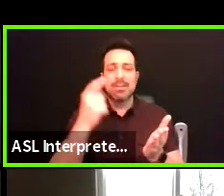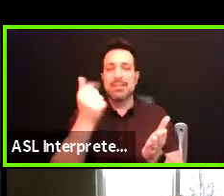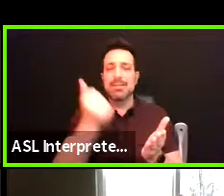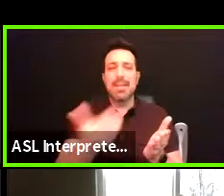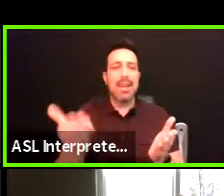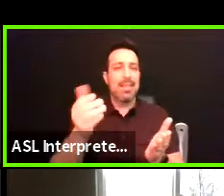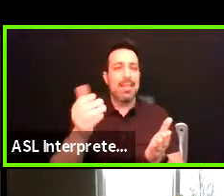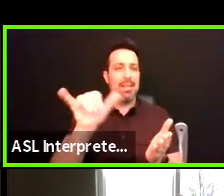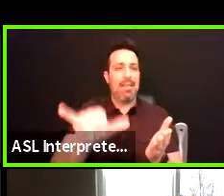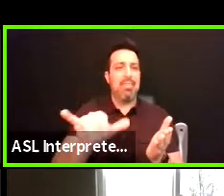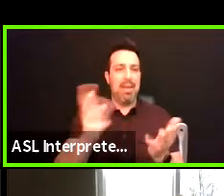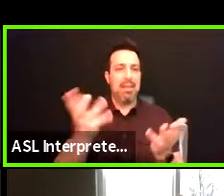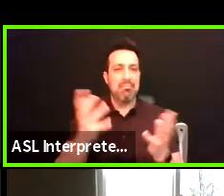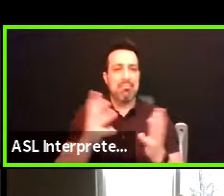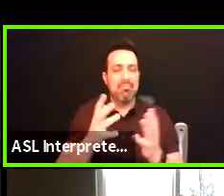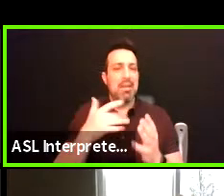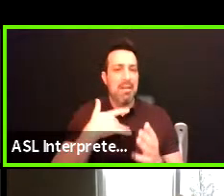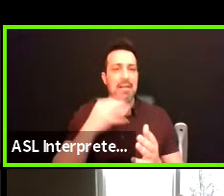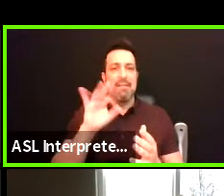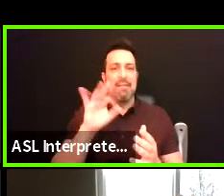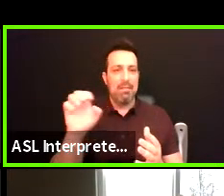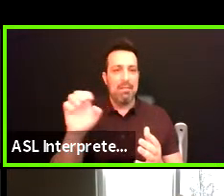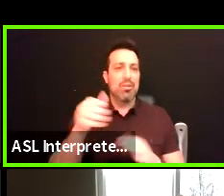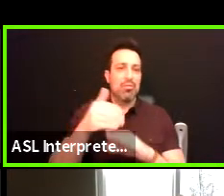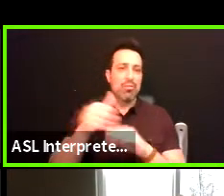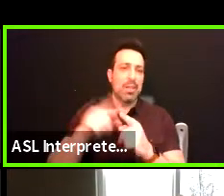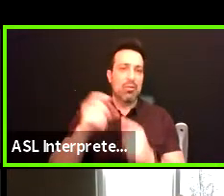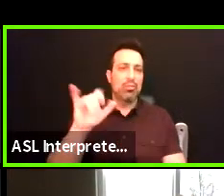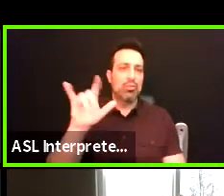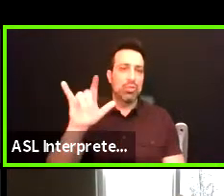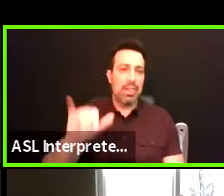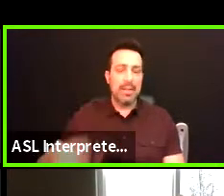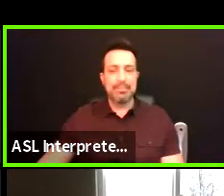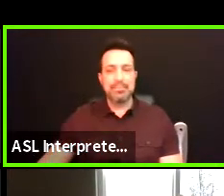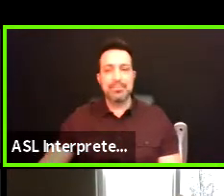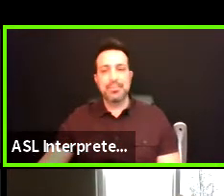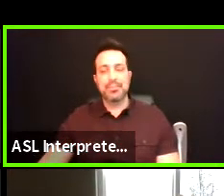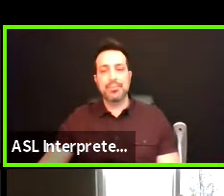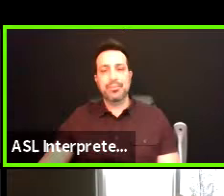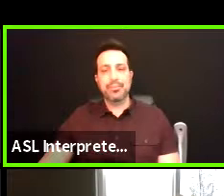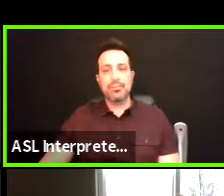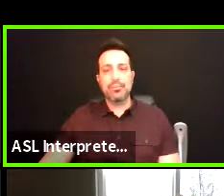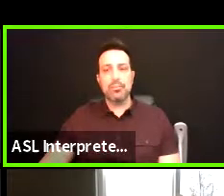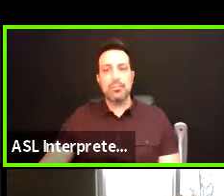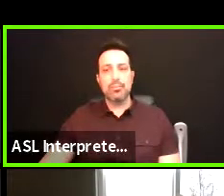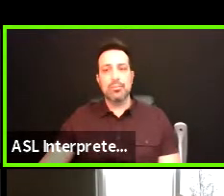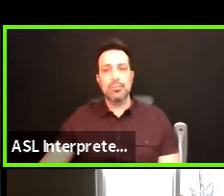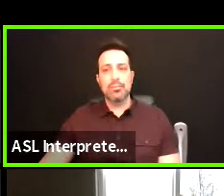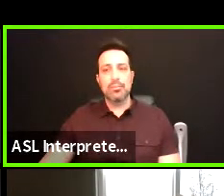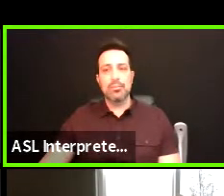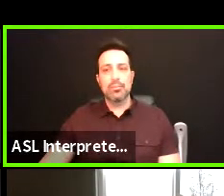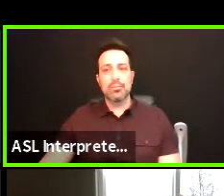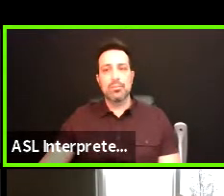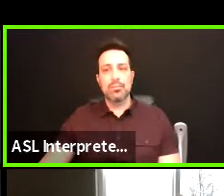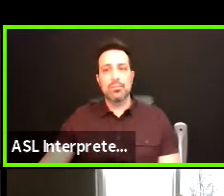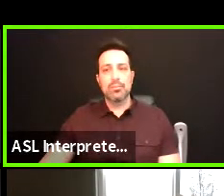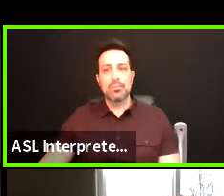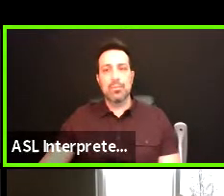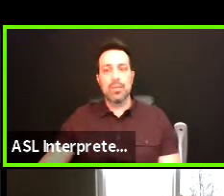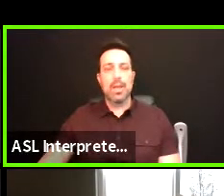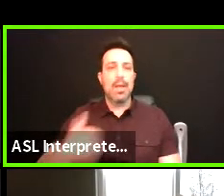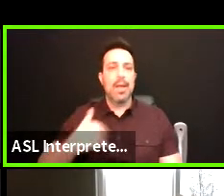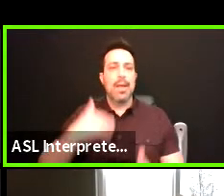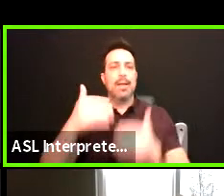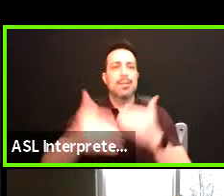like that. Feel free to send to Shelly. And then, as you know, we go forward in